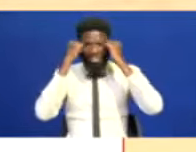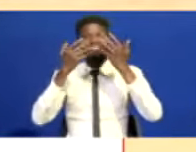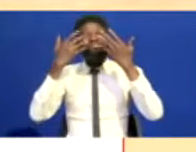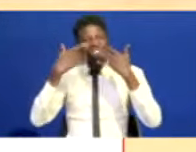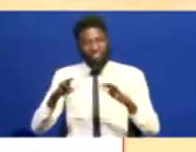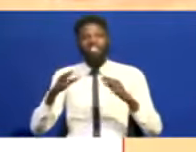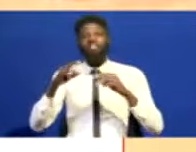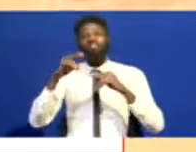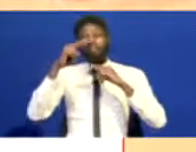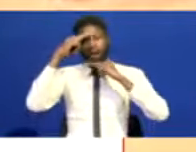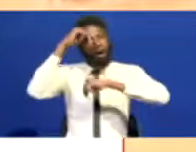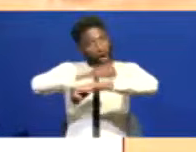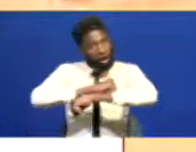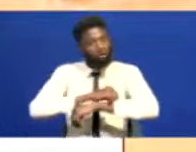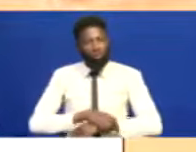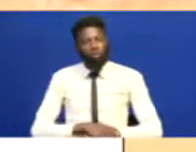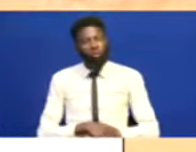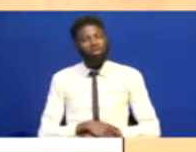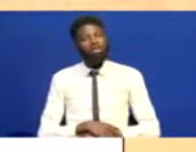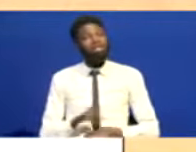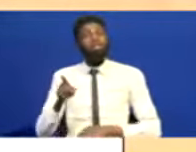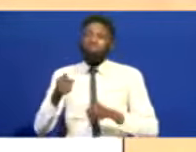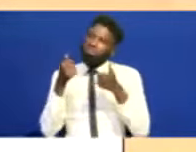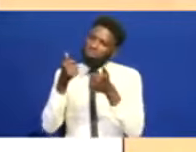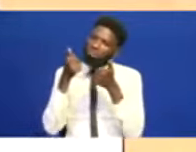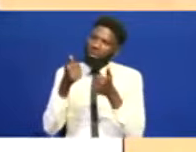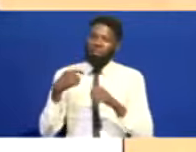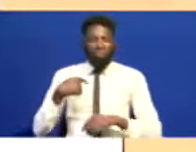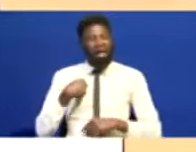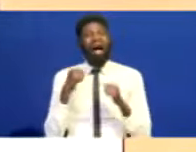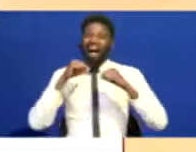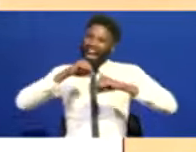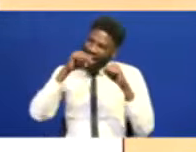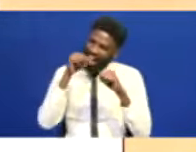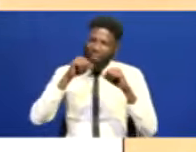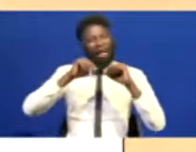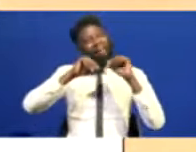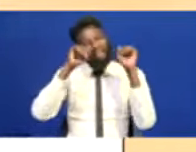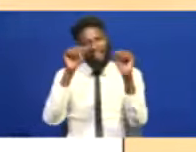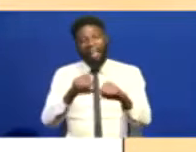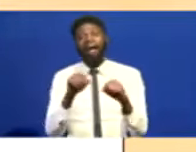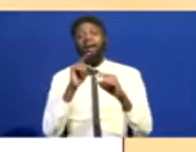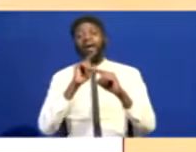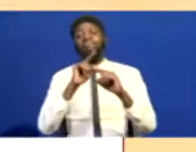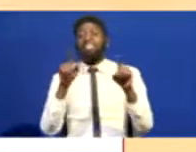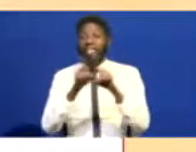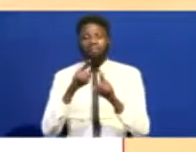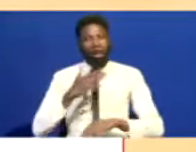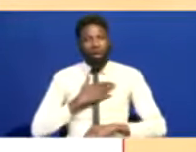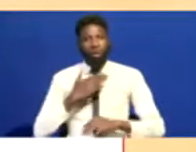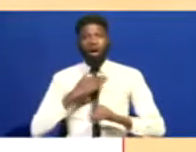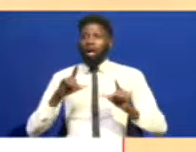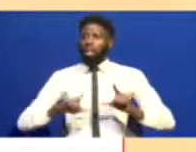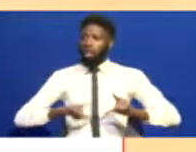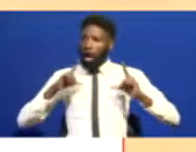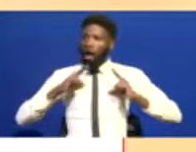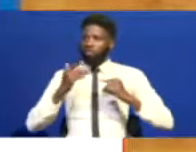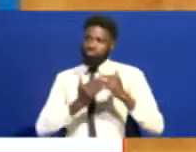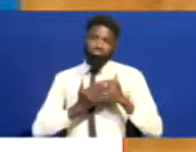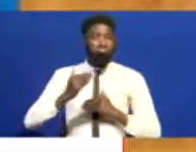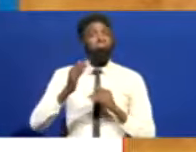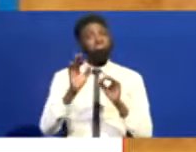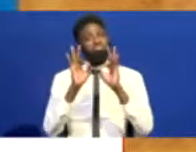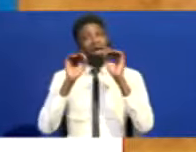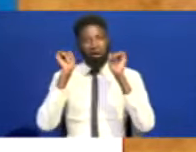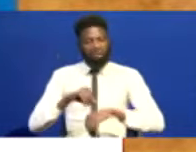shule yake, neza kuwa tu vizuri, neza furahi, na pia maisha yetu neza kuwa vizuri.